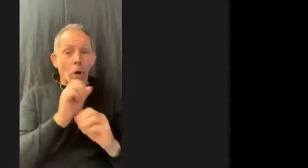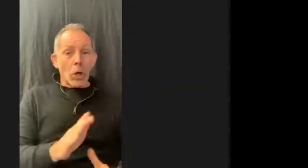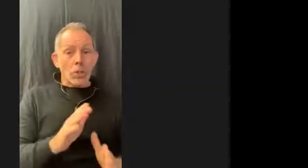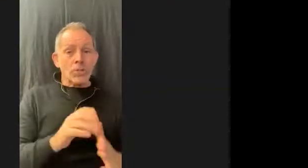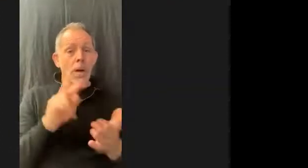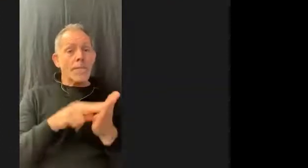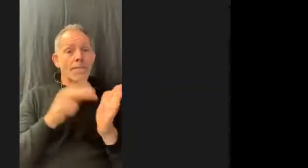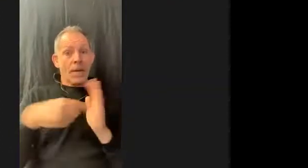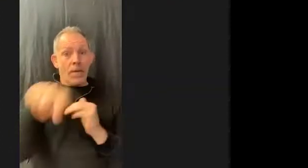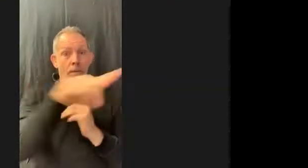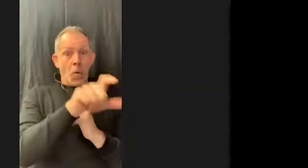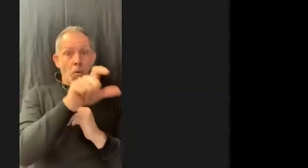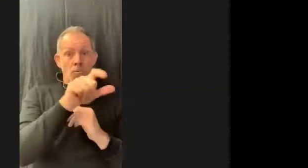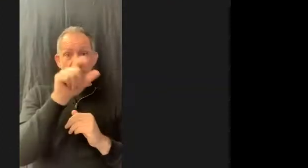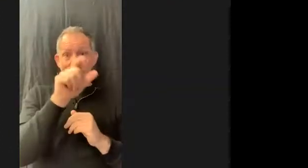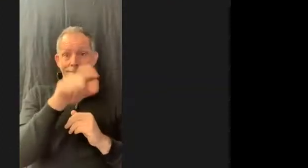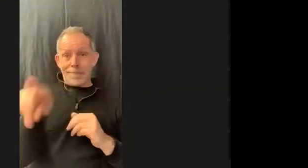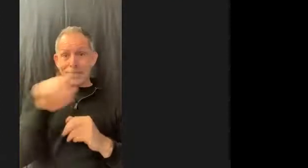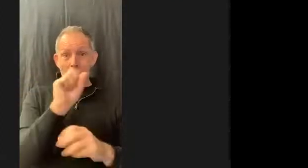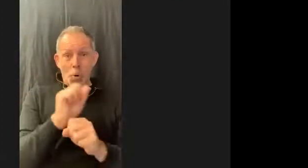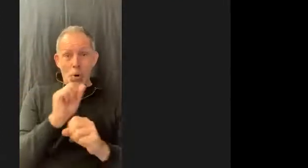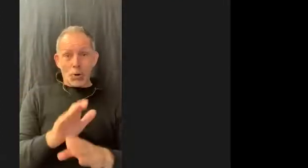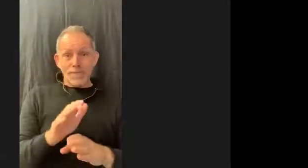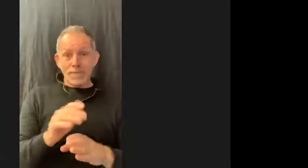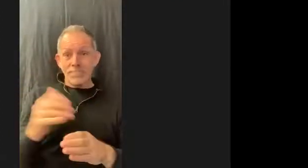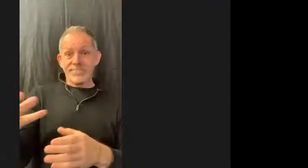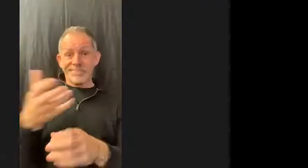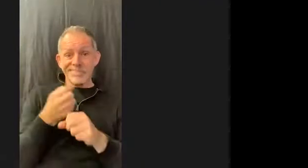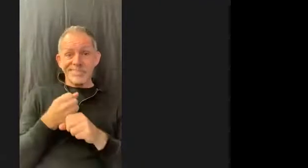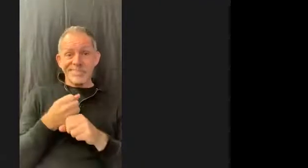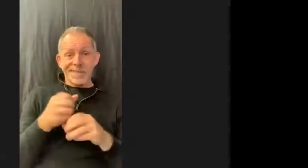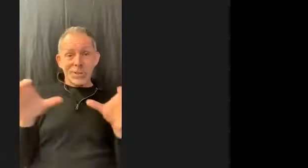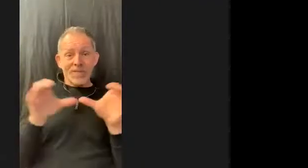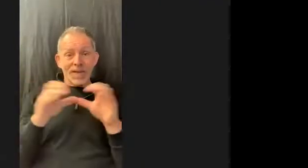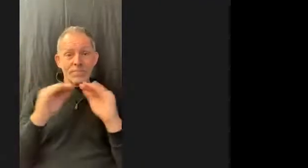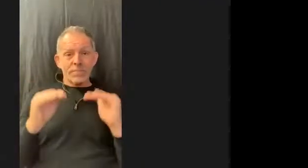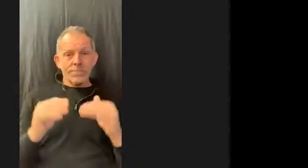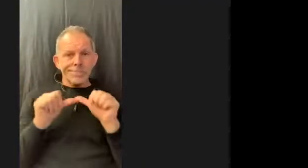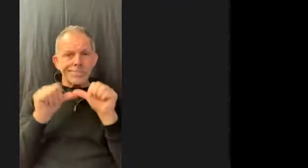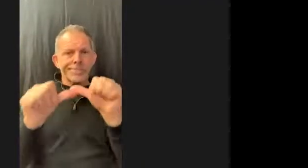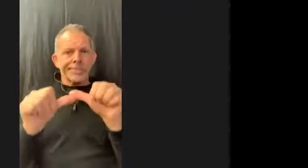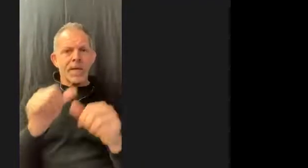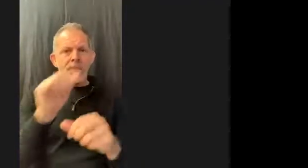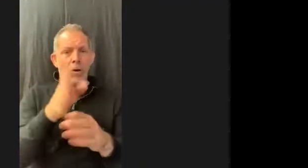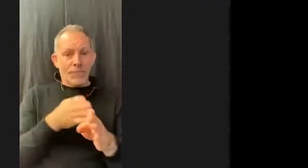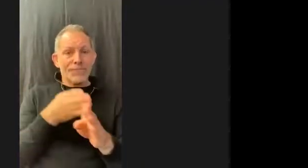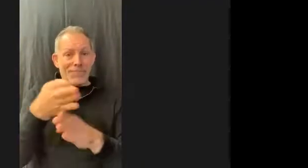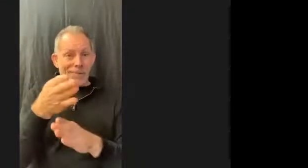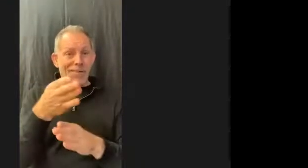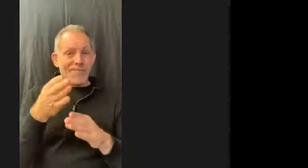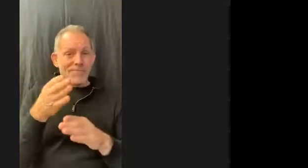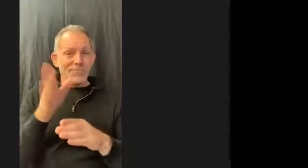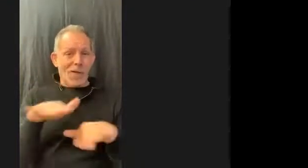their field. So providing training and support for workers to get certified.